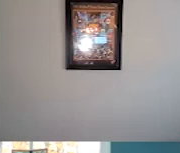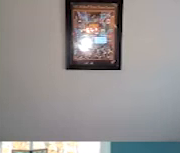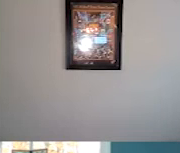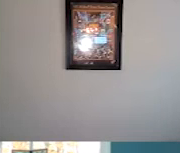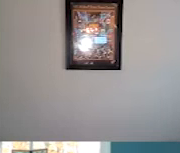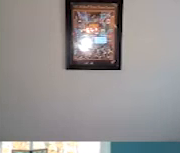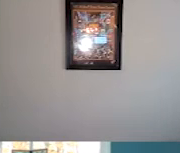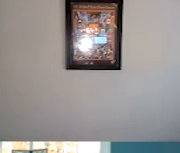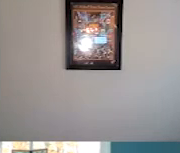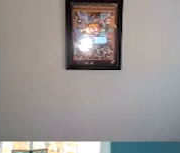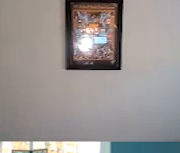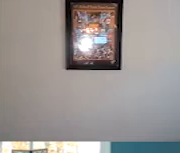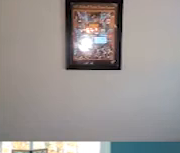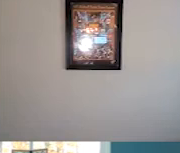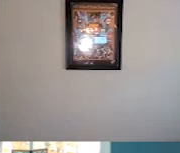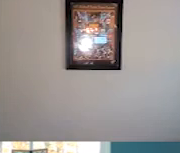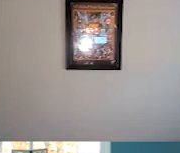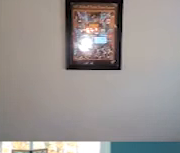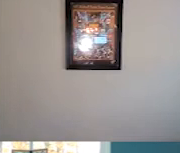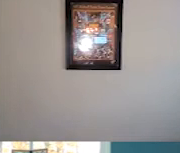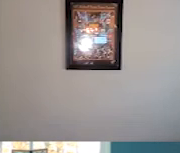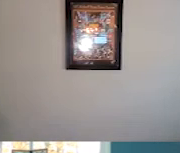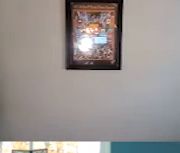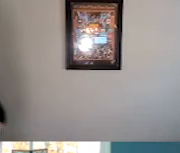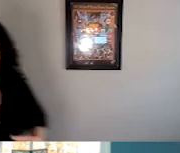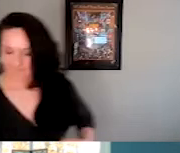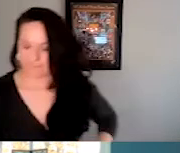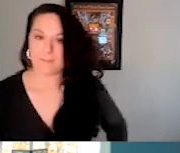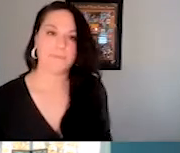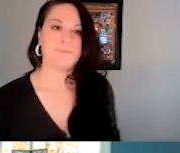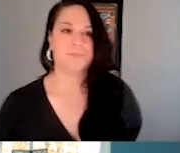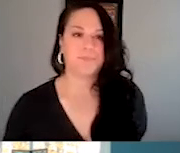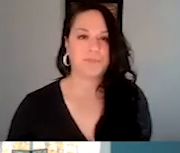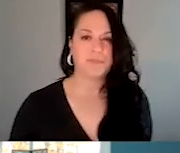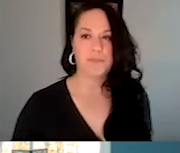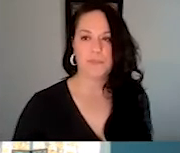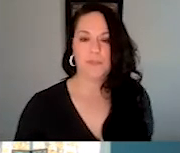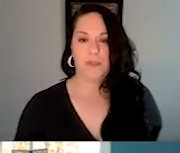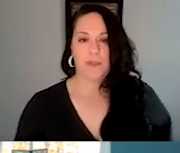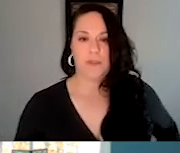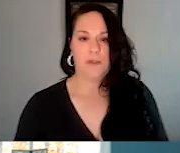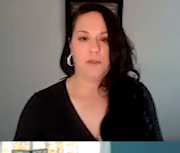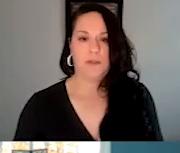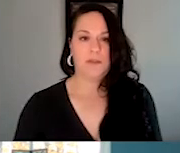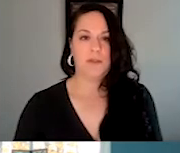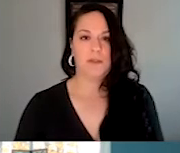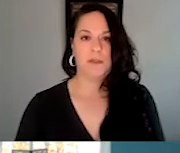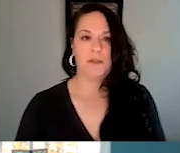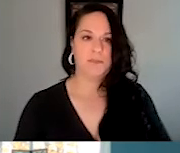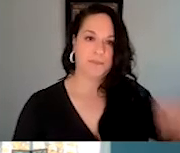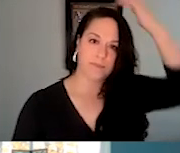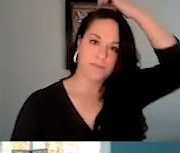shops. And this is where you get into what Christina was talking about with doing your environmental